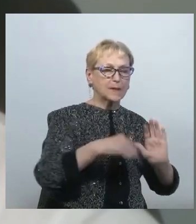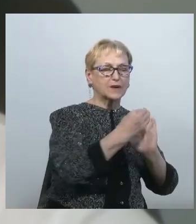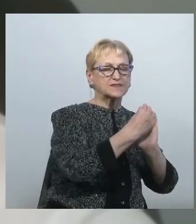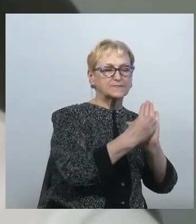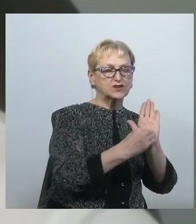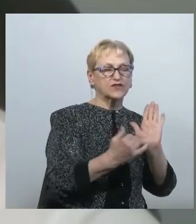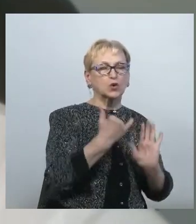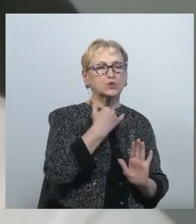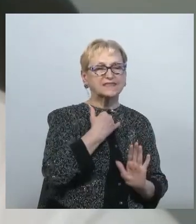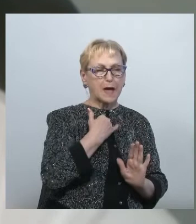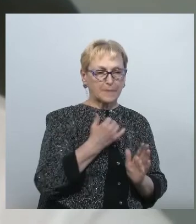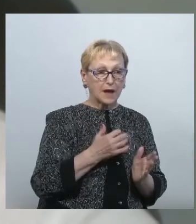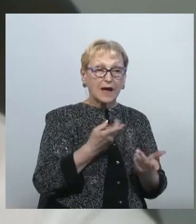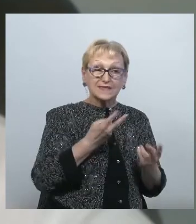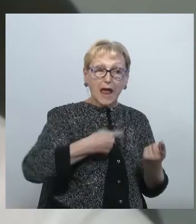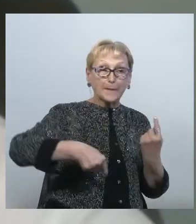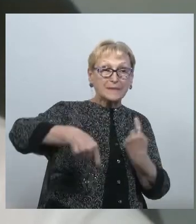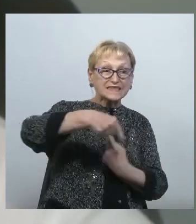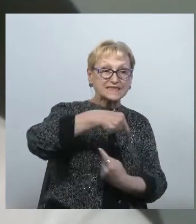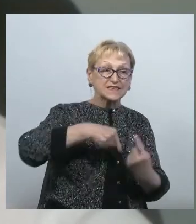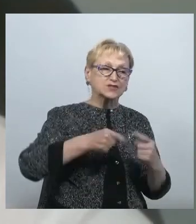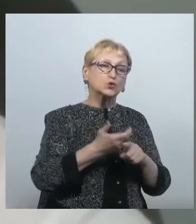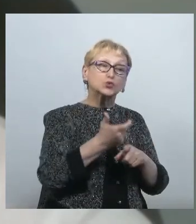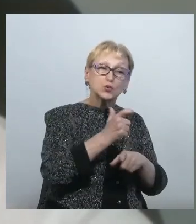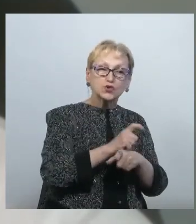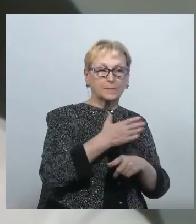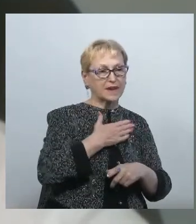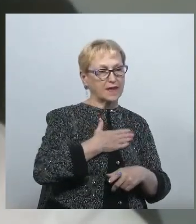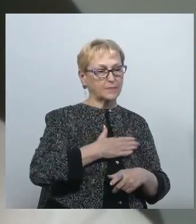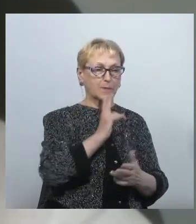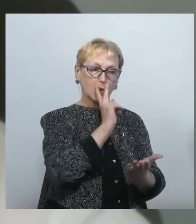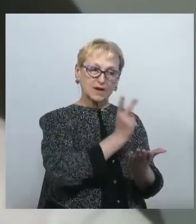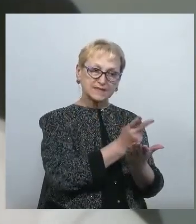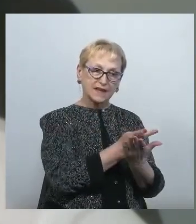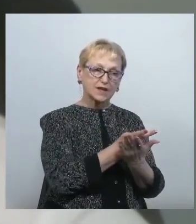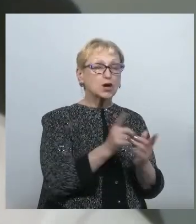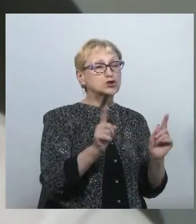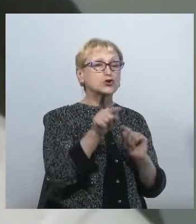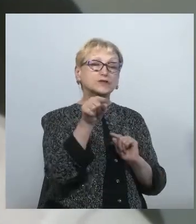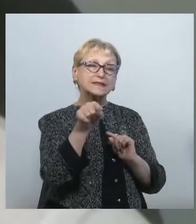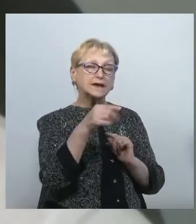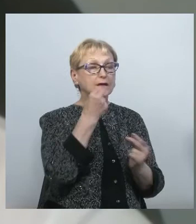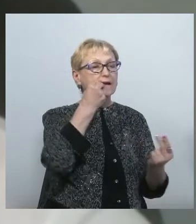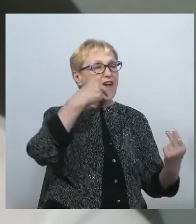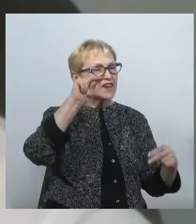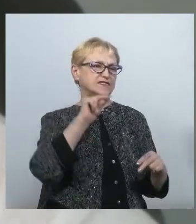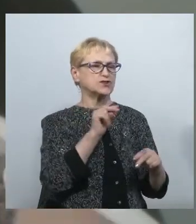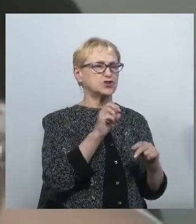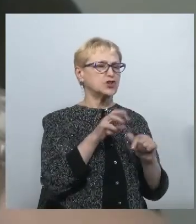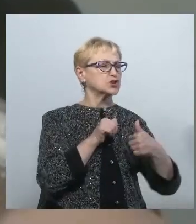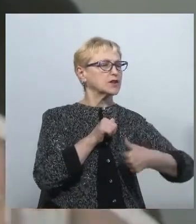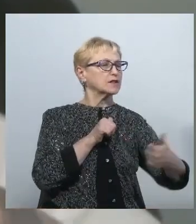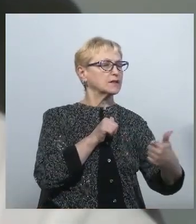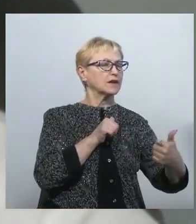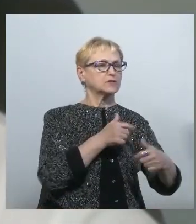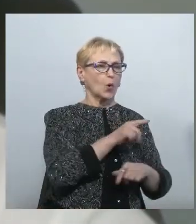which the media that correspond to the highest standards can publish on their websites. Because for businesses, it's actually very